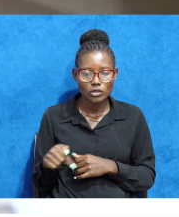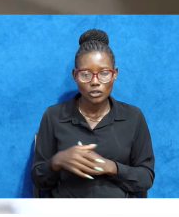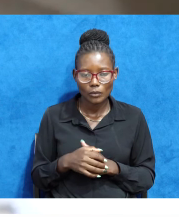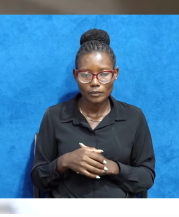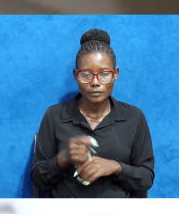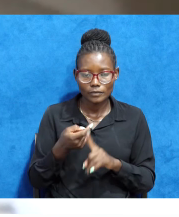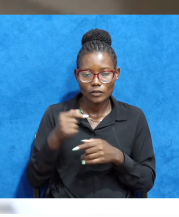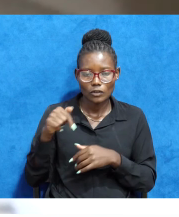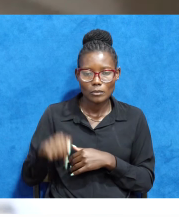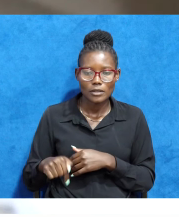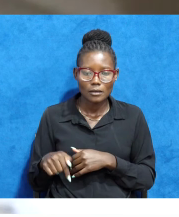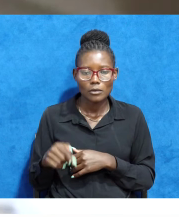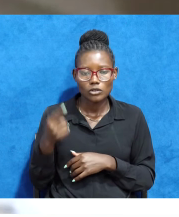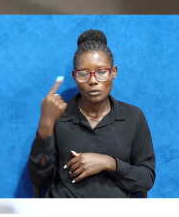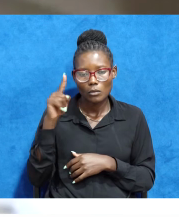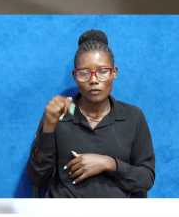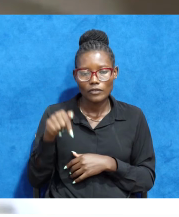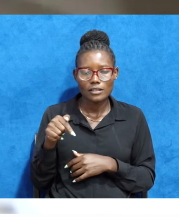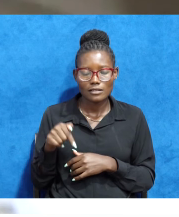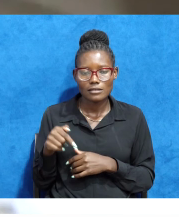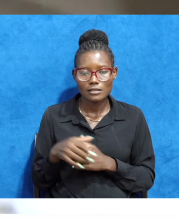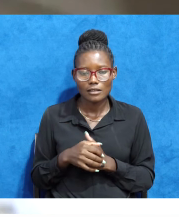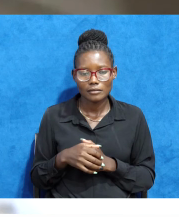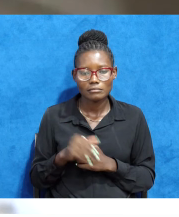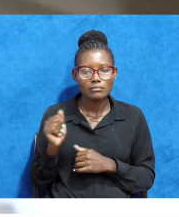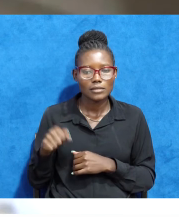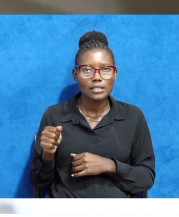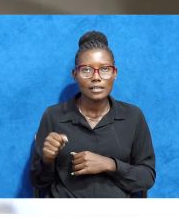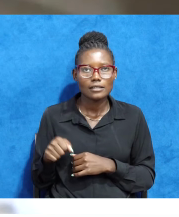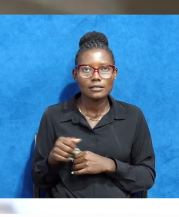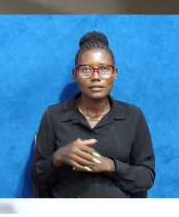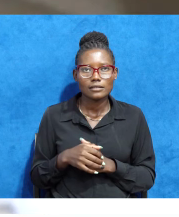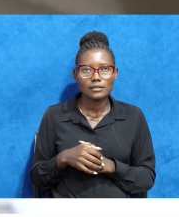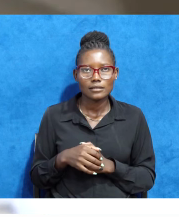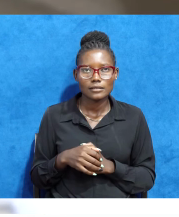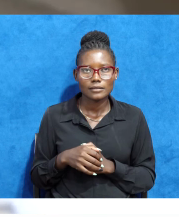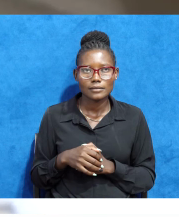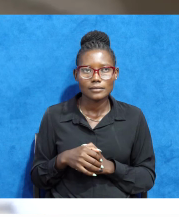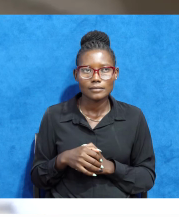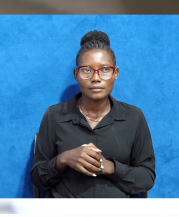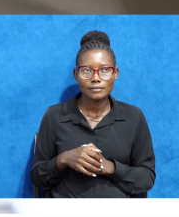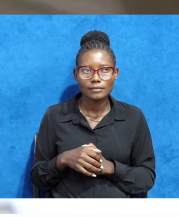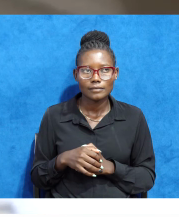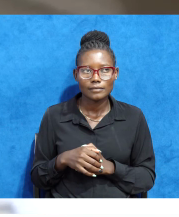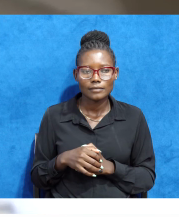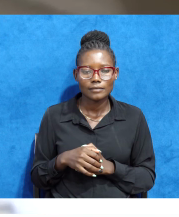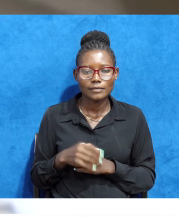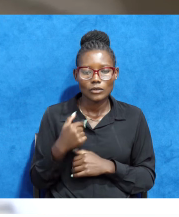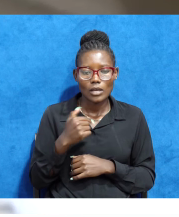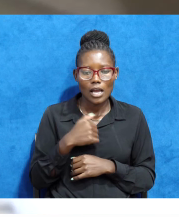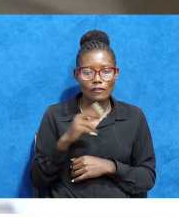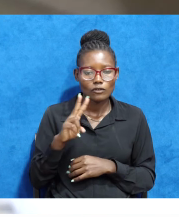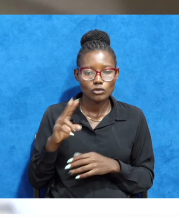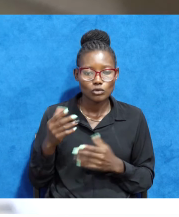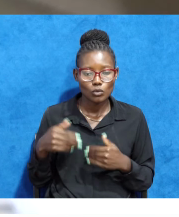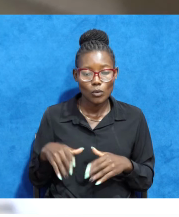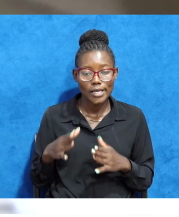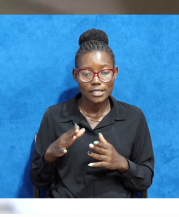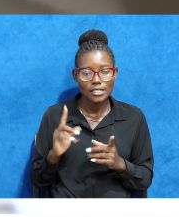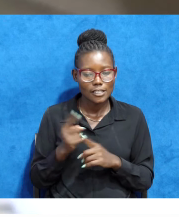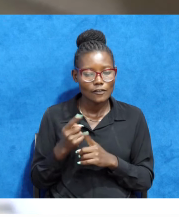any exercises? Could you elaborate what you mean bottom position, meaning the first pull from the floor or from the bottom of the